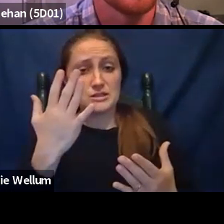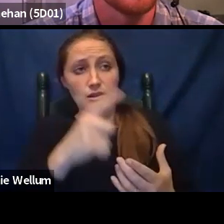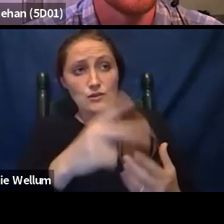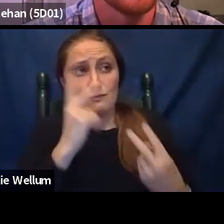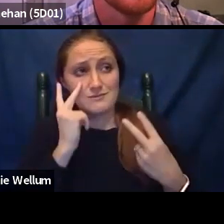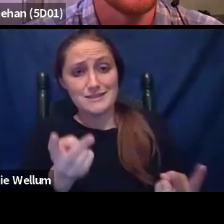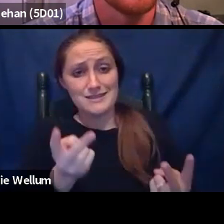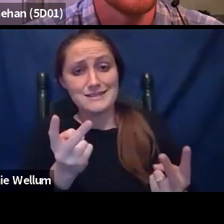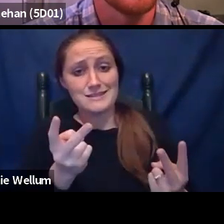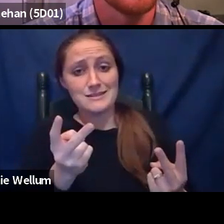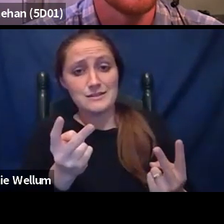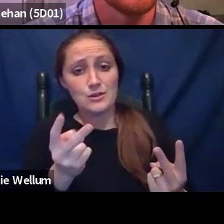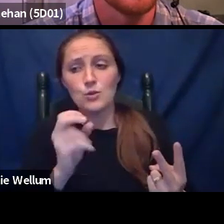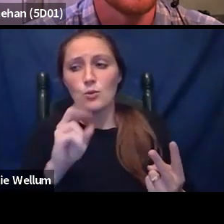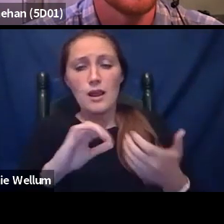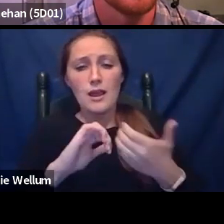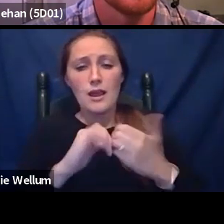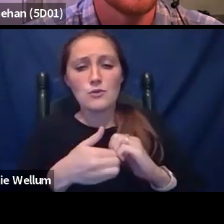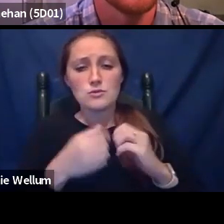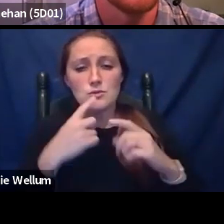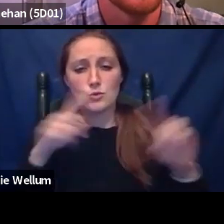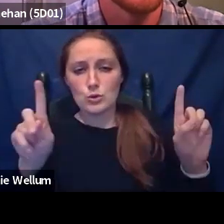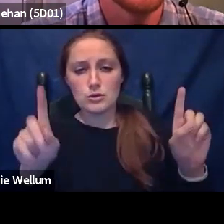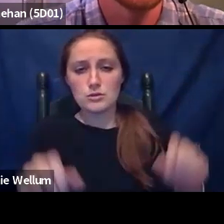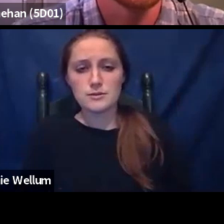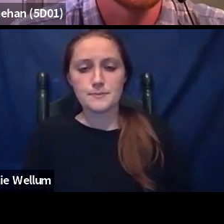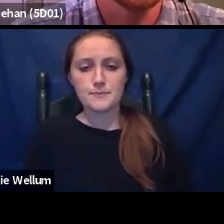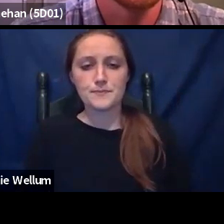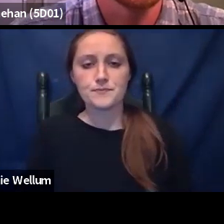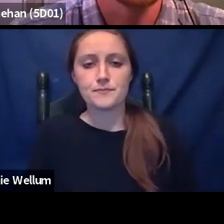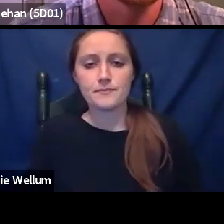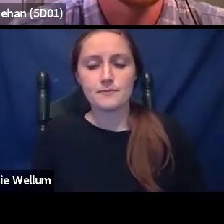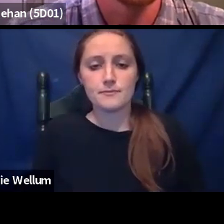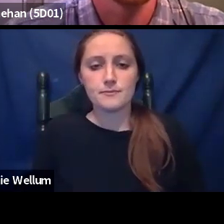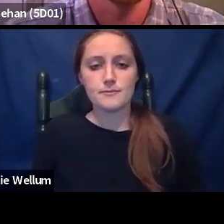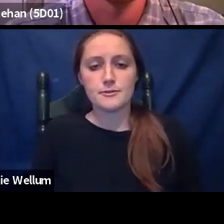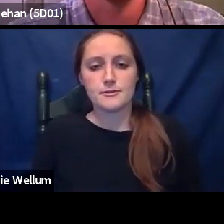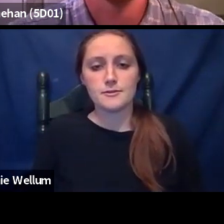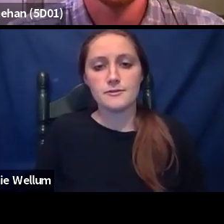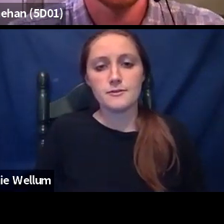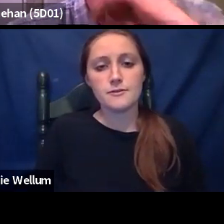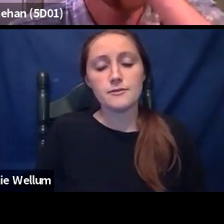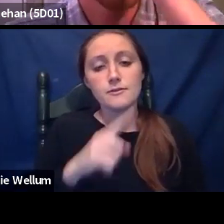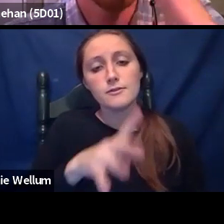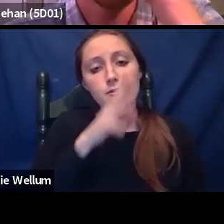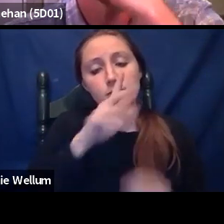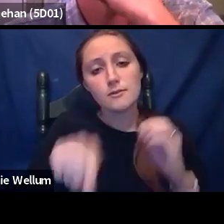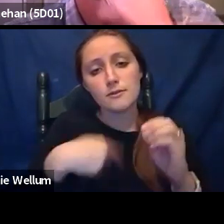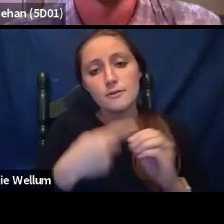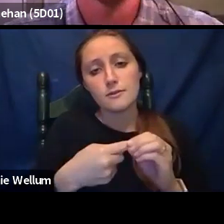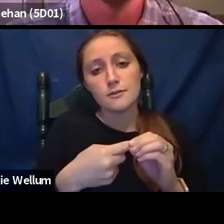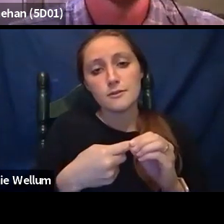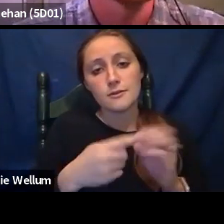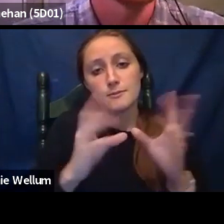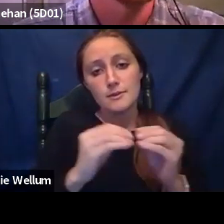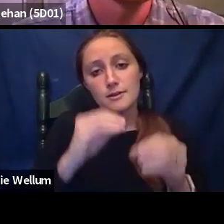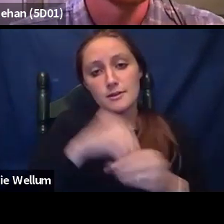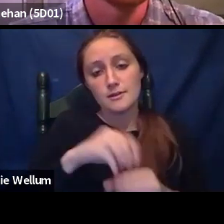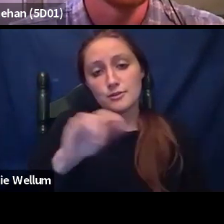seen, or how would that work? Let's say you talked about having a meeting in July that